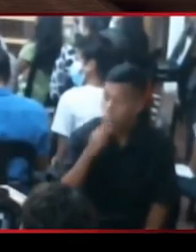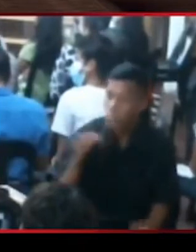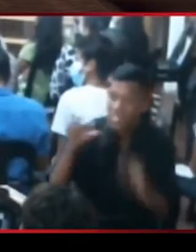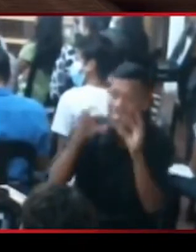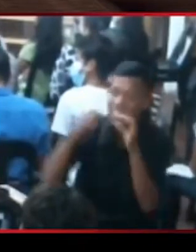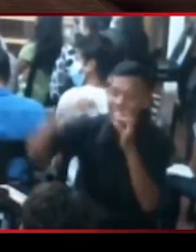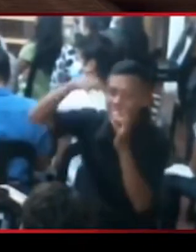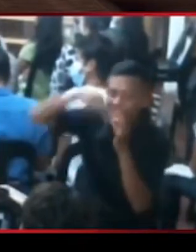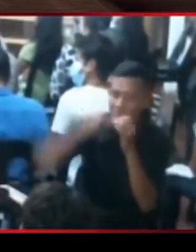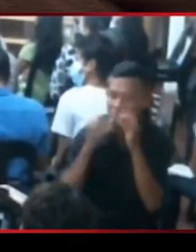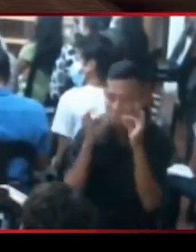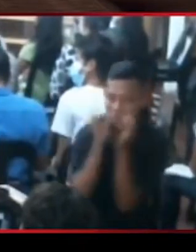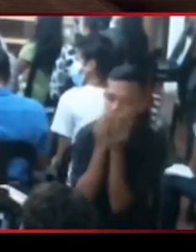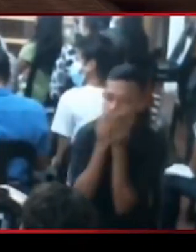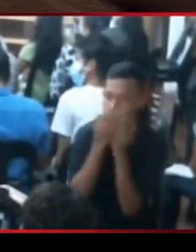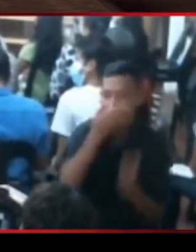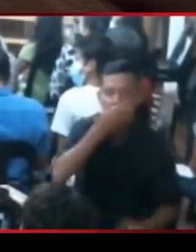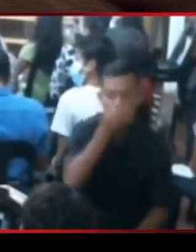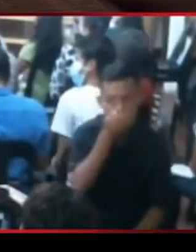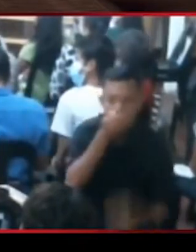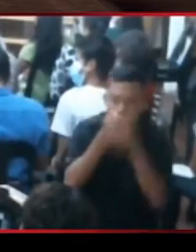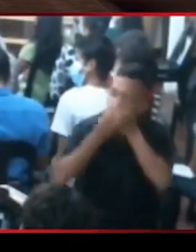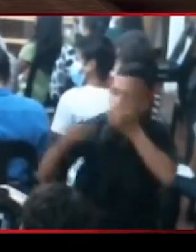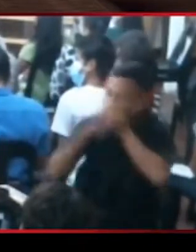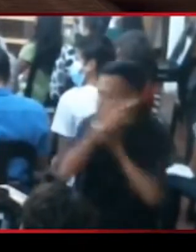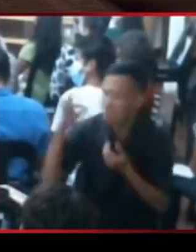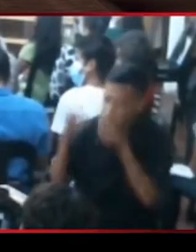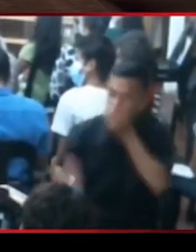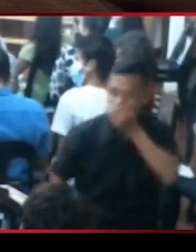shut, and God just blessed me abundantly.